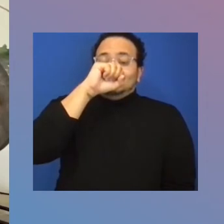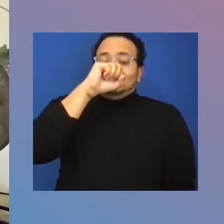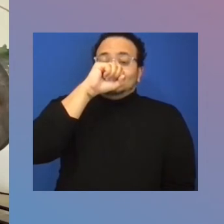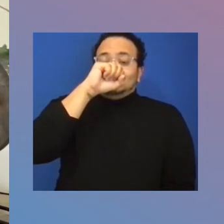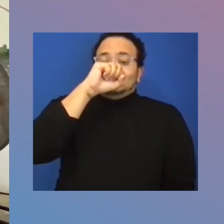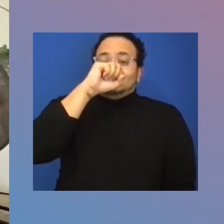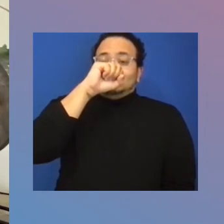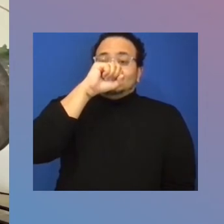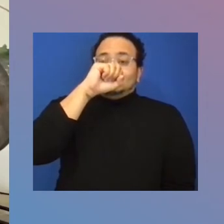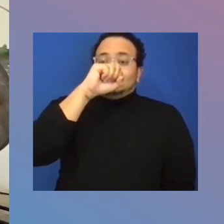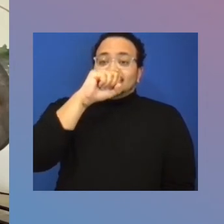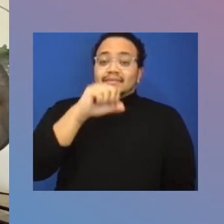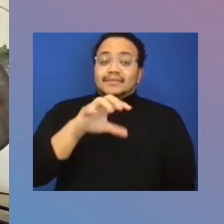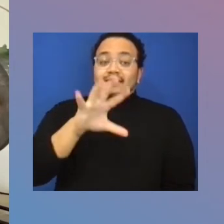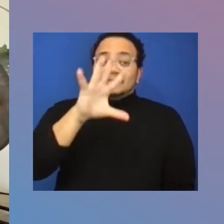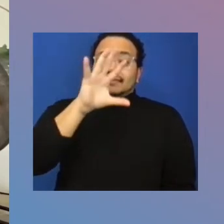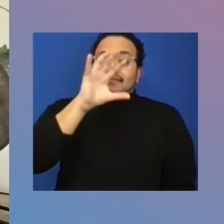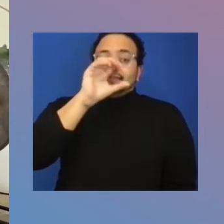through your belly.